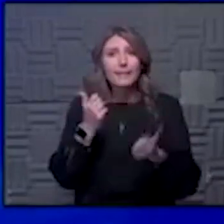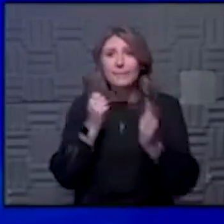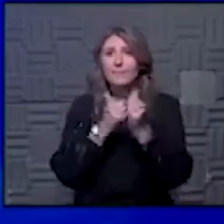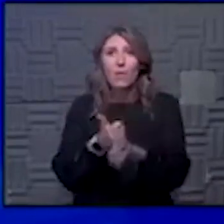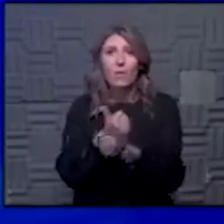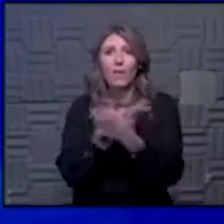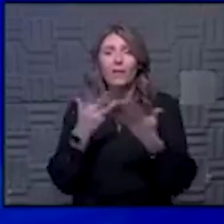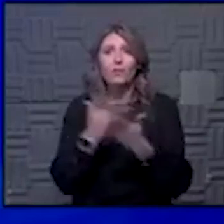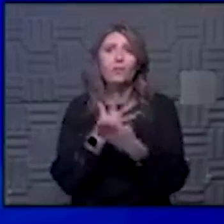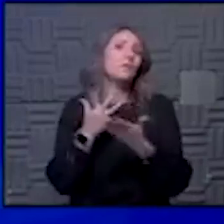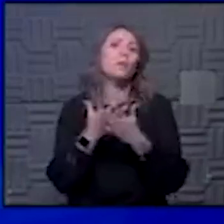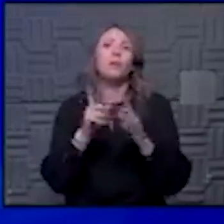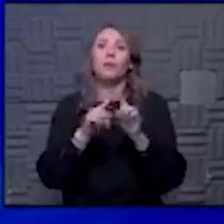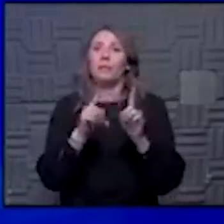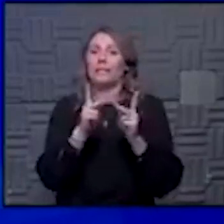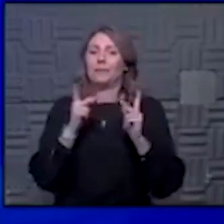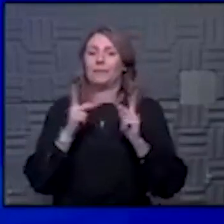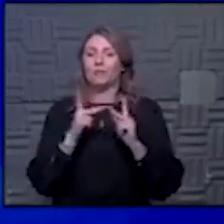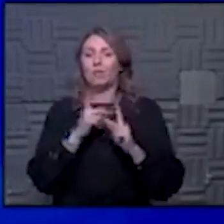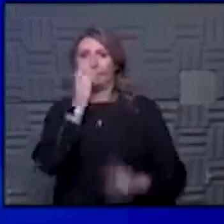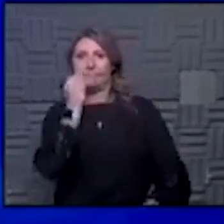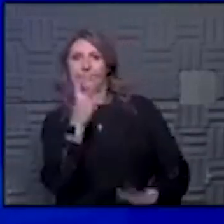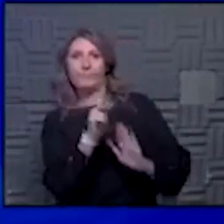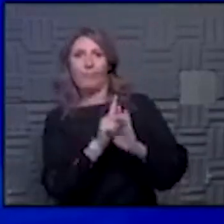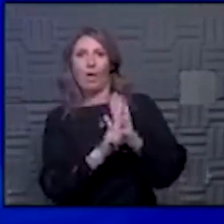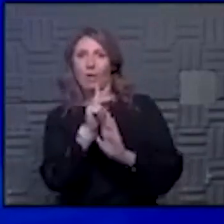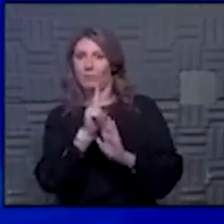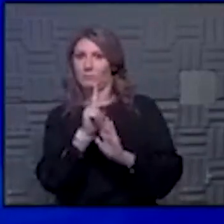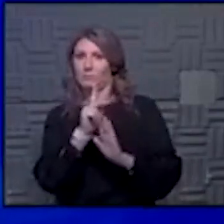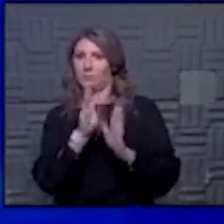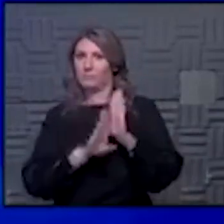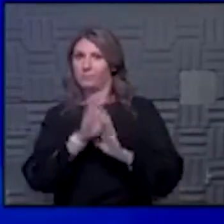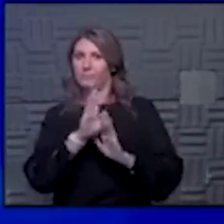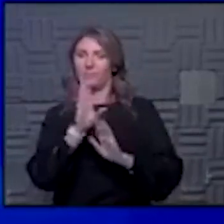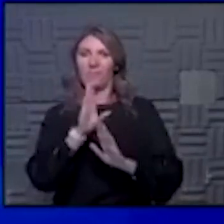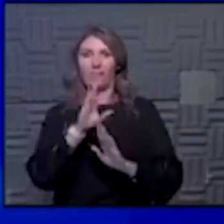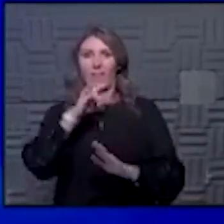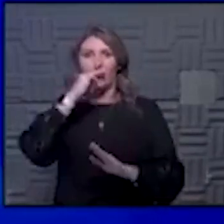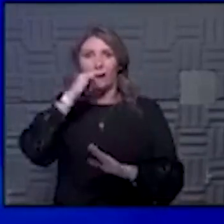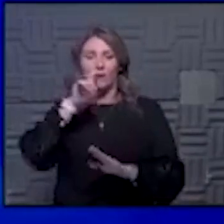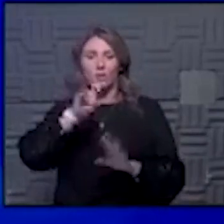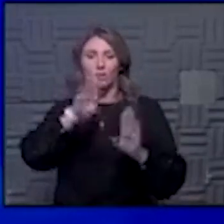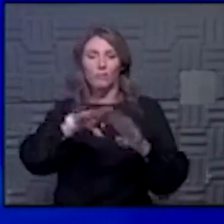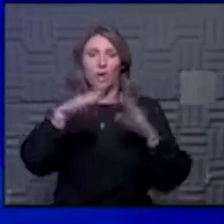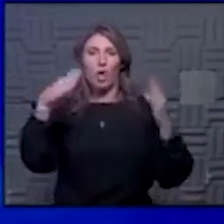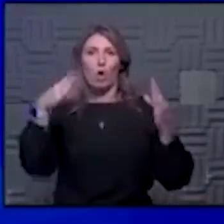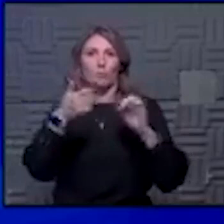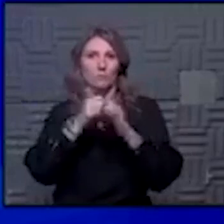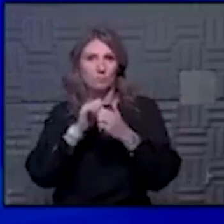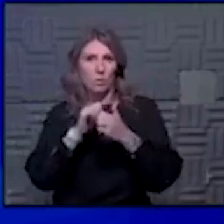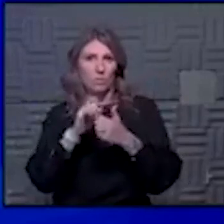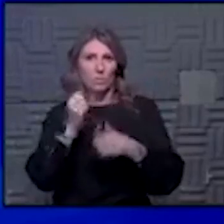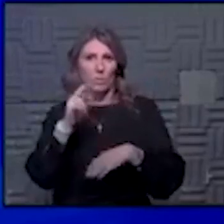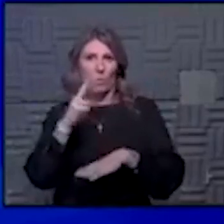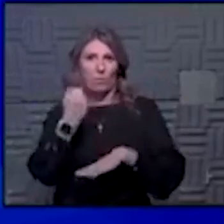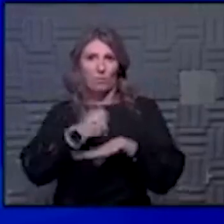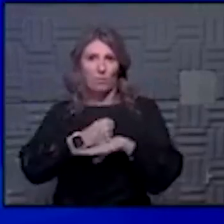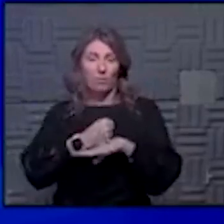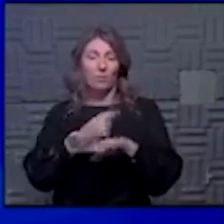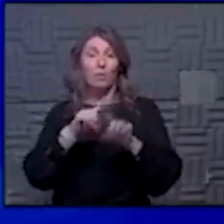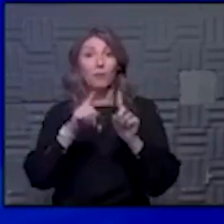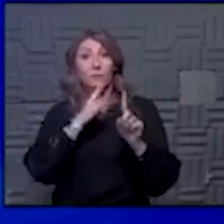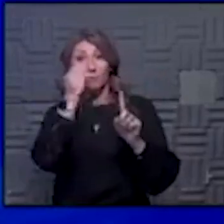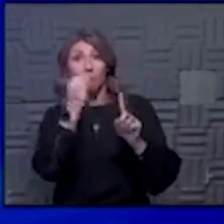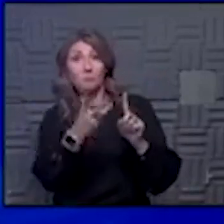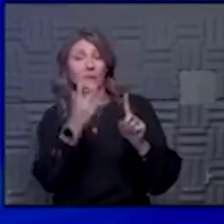don't know that we want to be in a position of telling policymakers that kids' sports should be open or closed. What we would say to them is, if you're going to go do